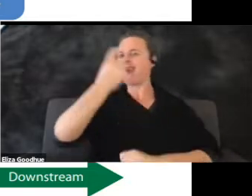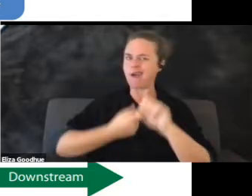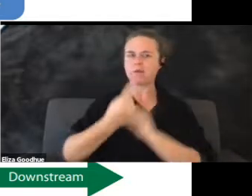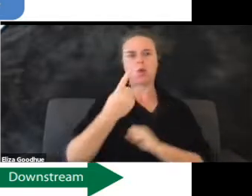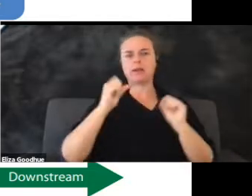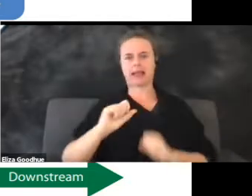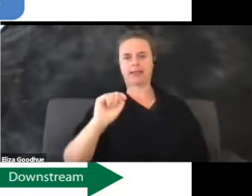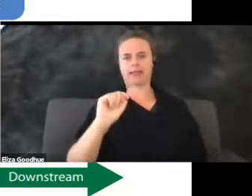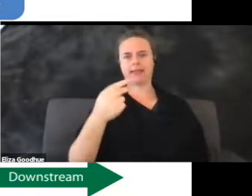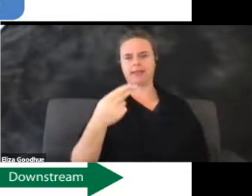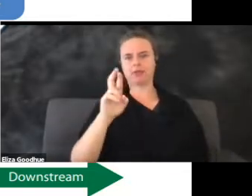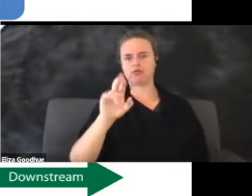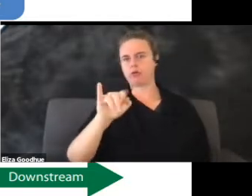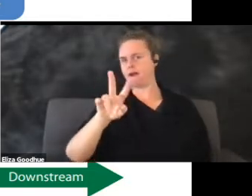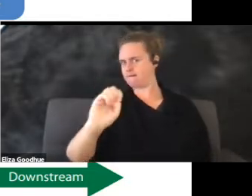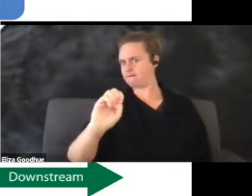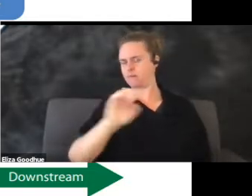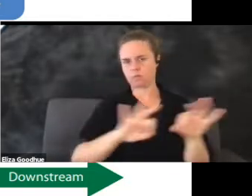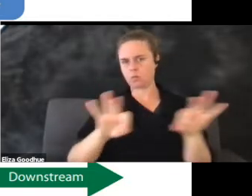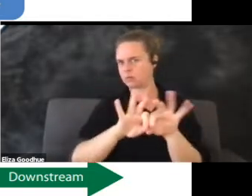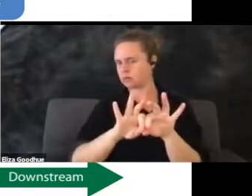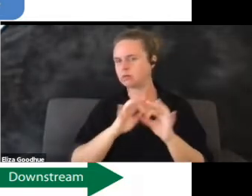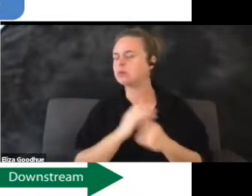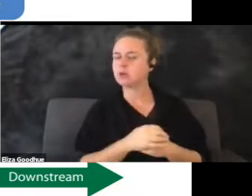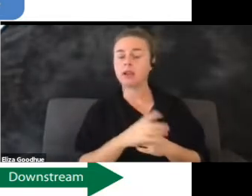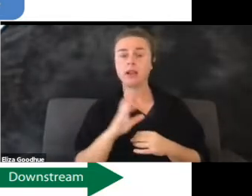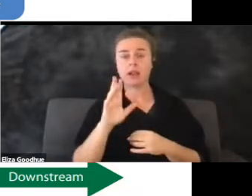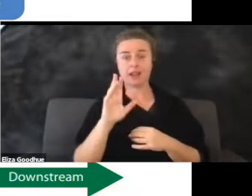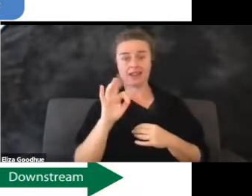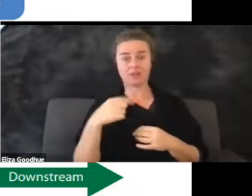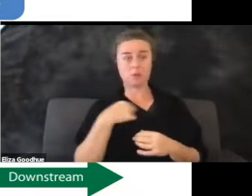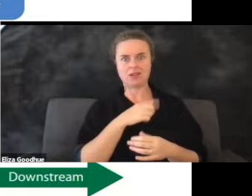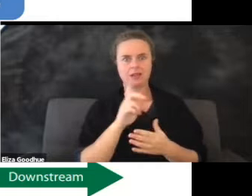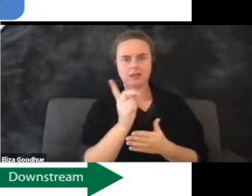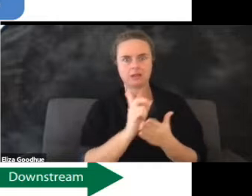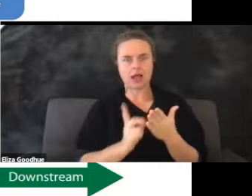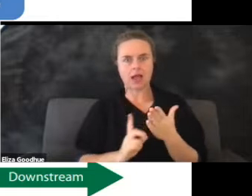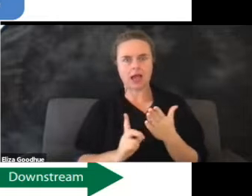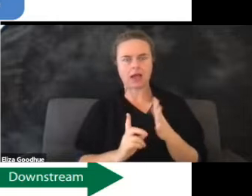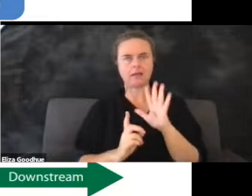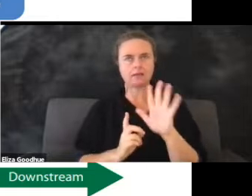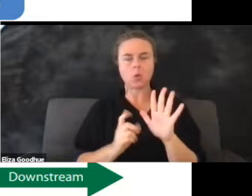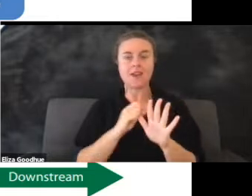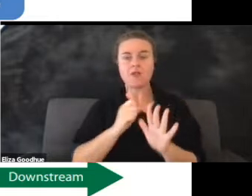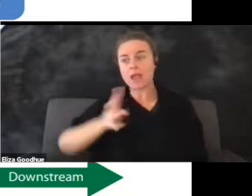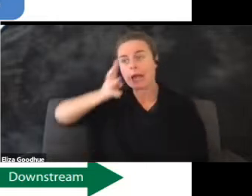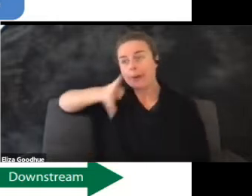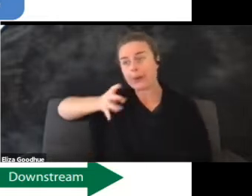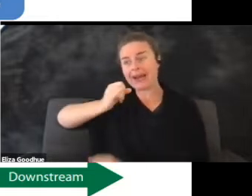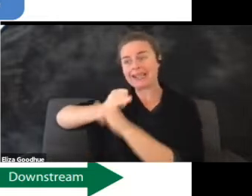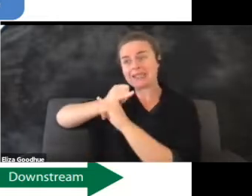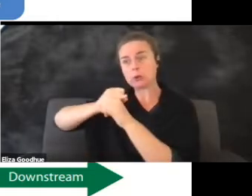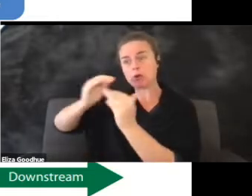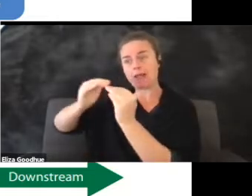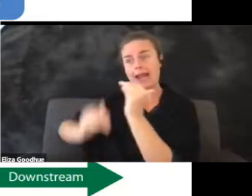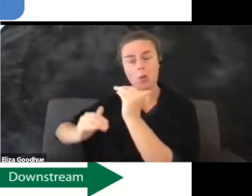thrive, right? Because what happens is if we design these systems, or if we ignore this and only look at the living